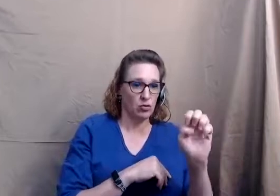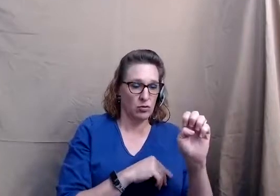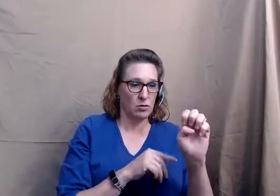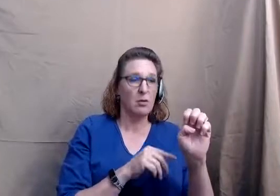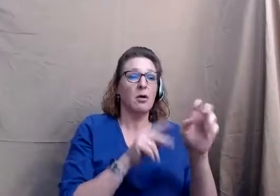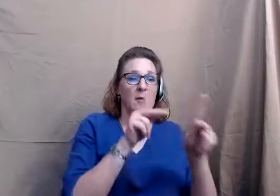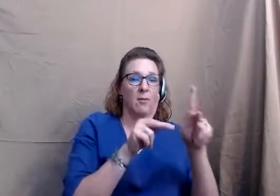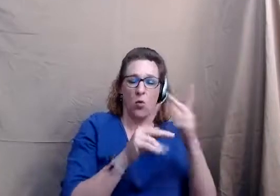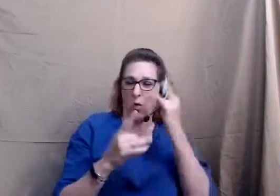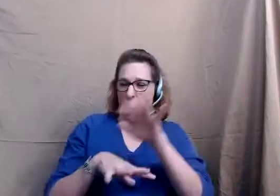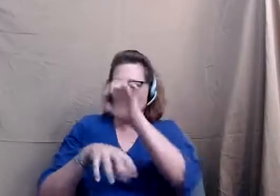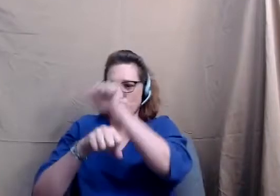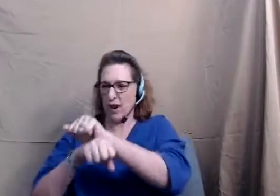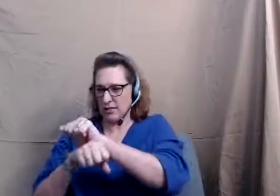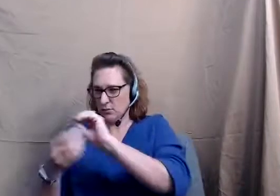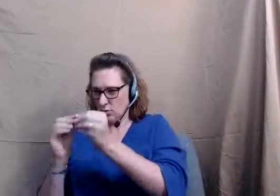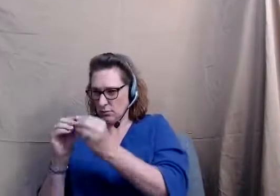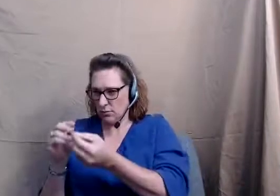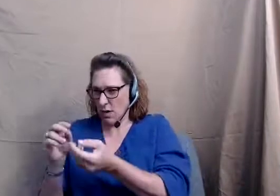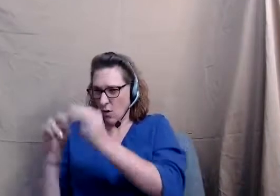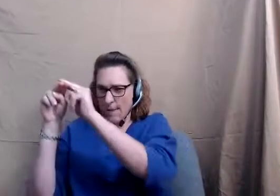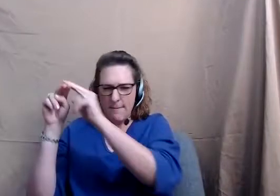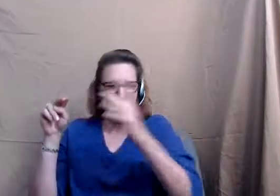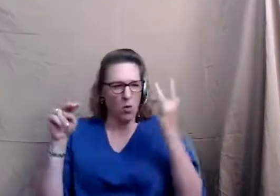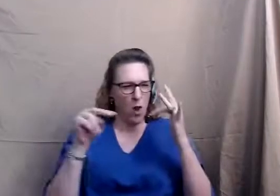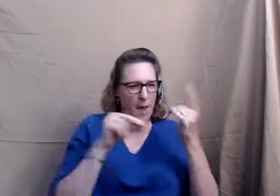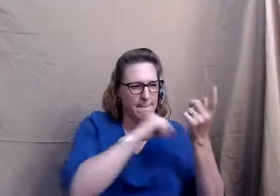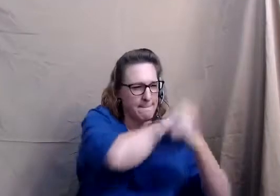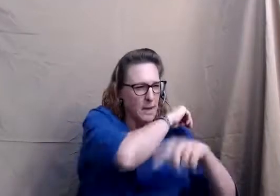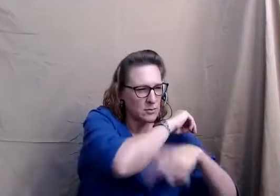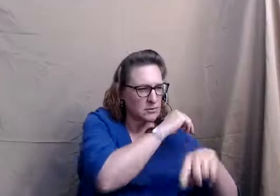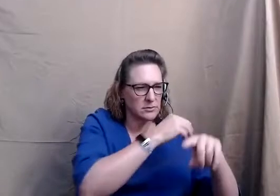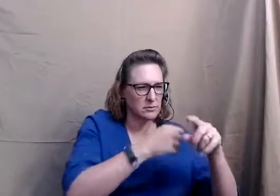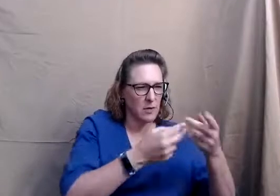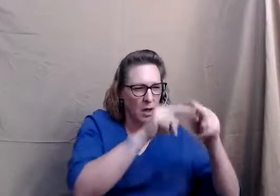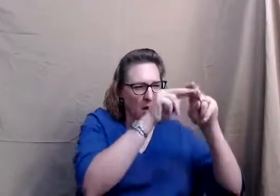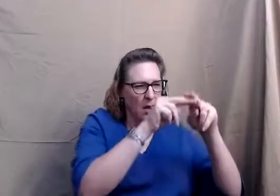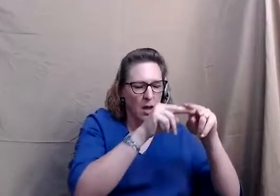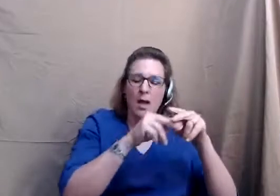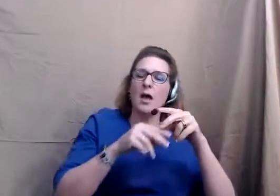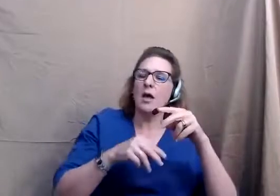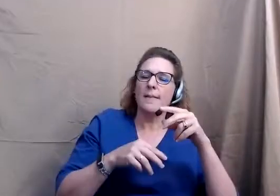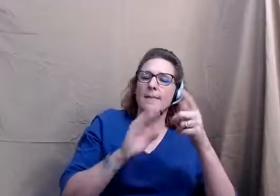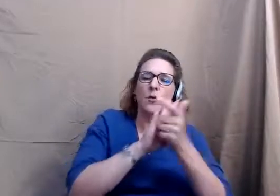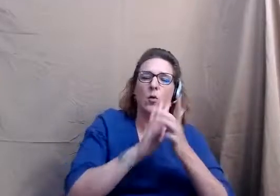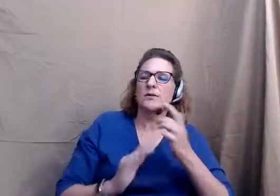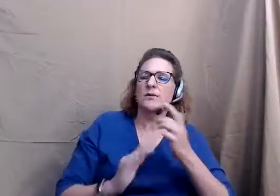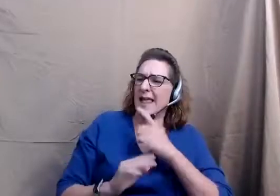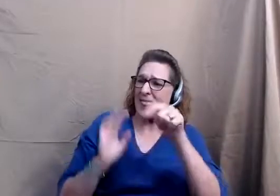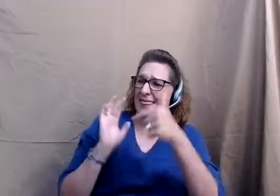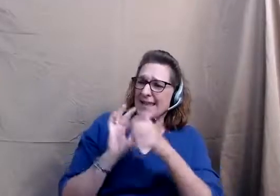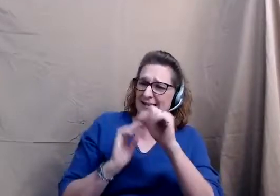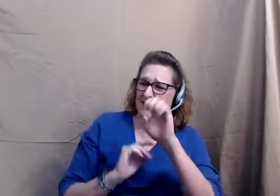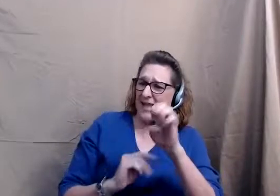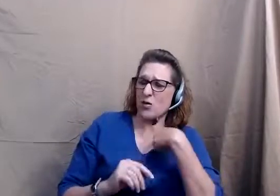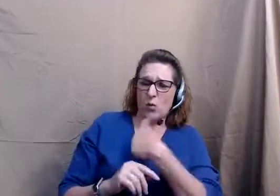rising, prosecution rates are not going up? Prosecutors said, we can't bring these cases because we need our star